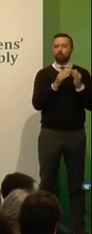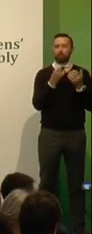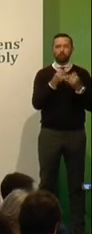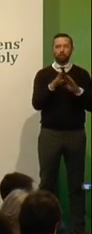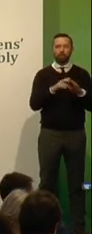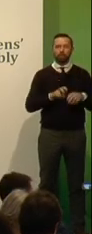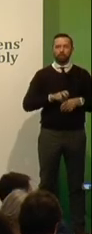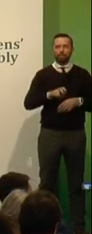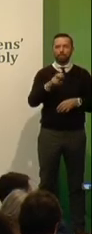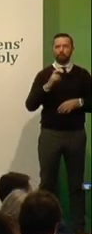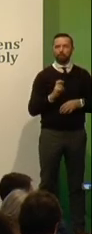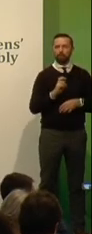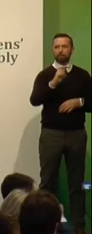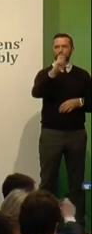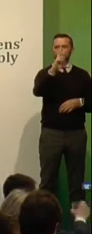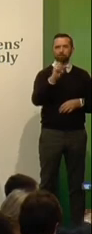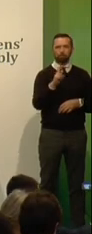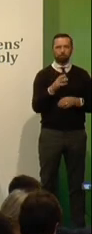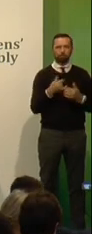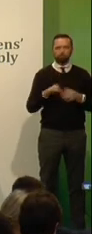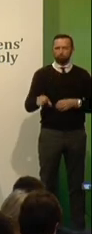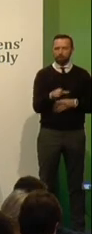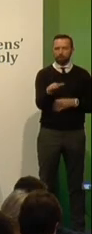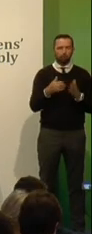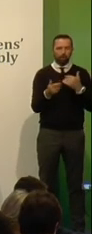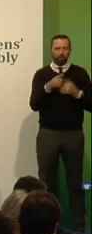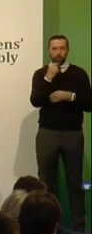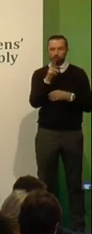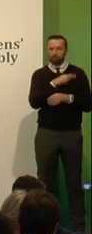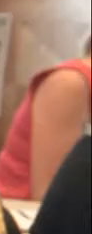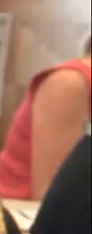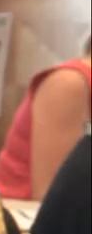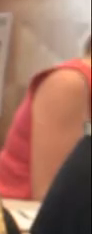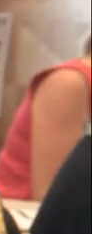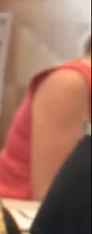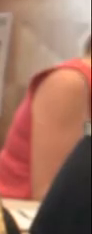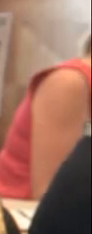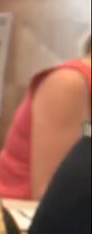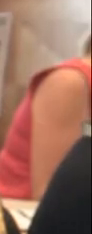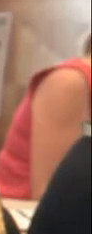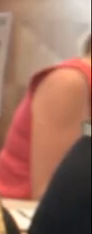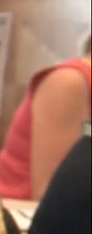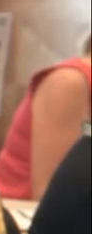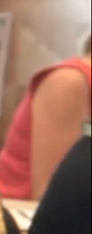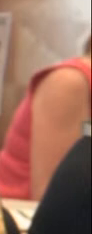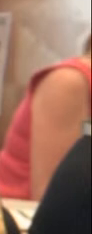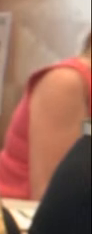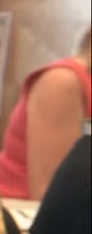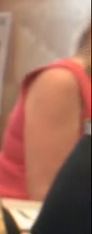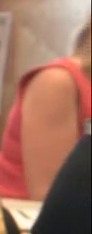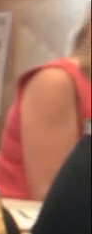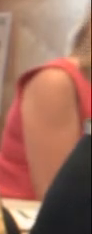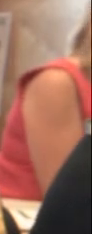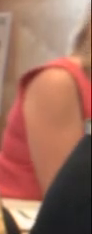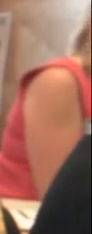is absolutely key and is cost effective. Research shows that. Housing with care, and there are different